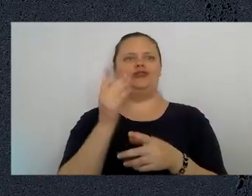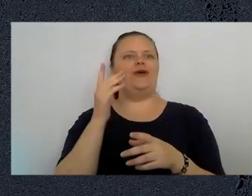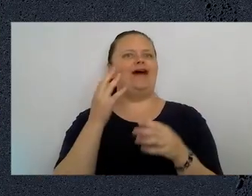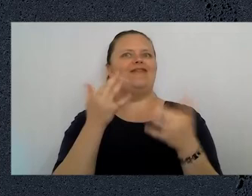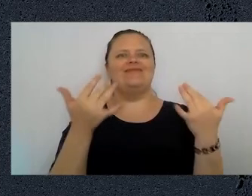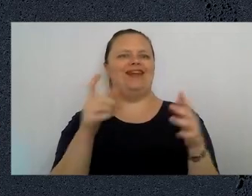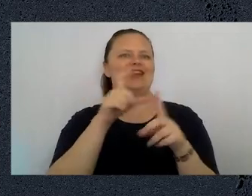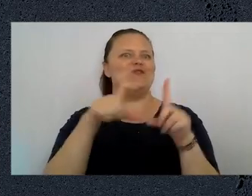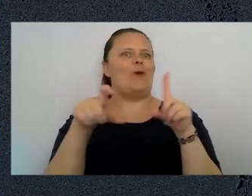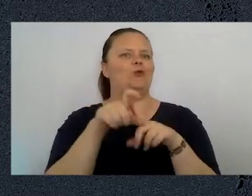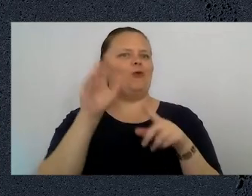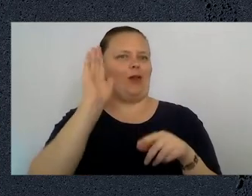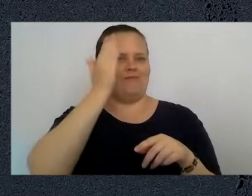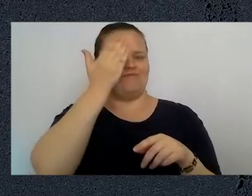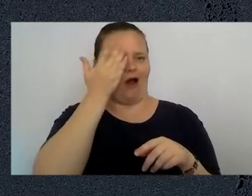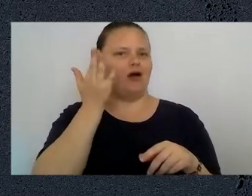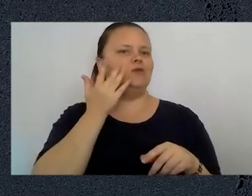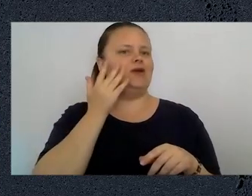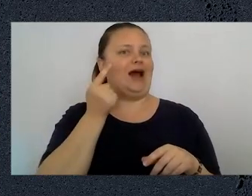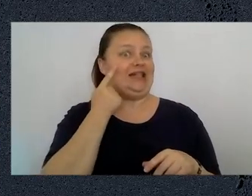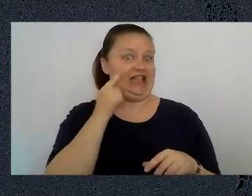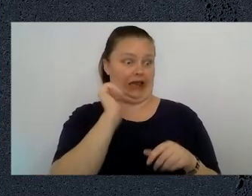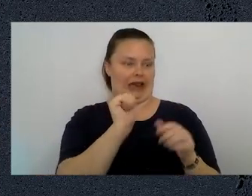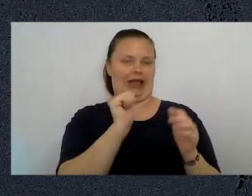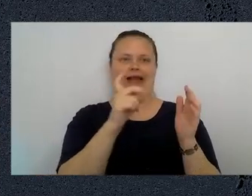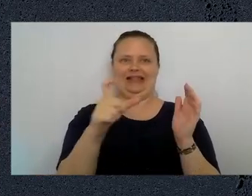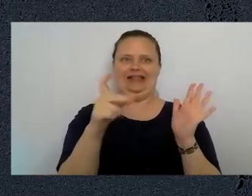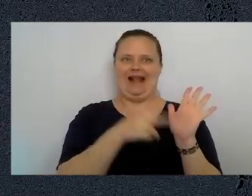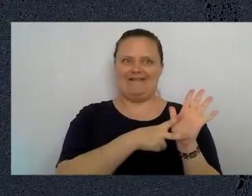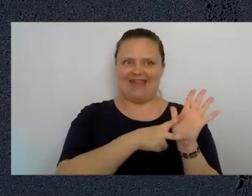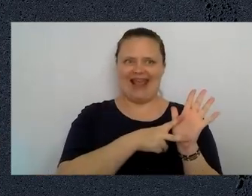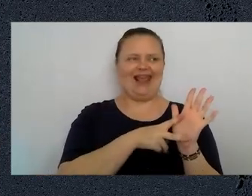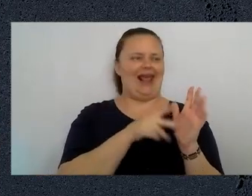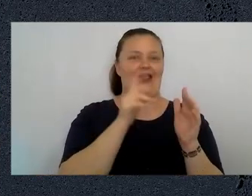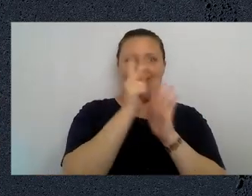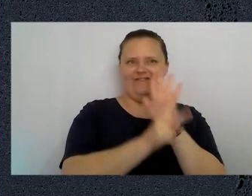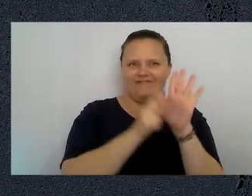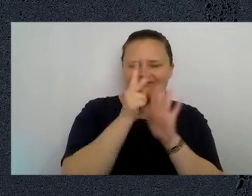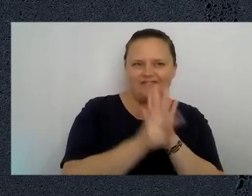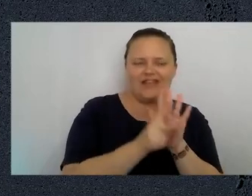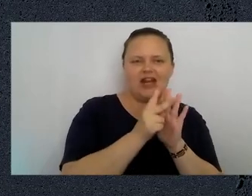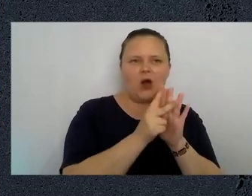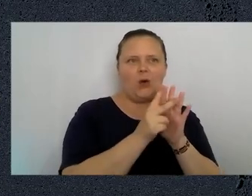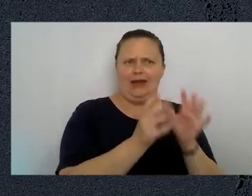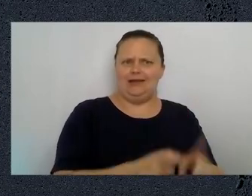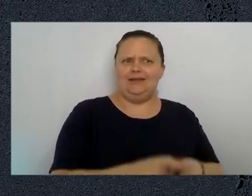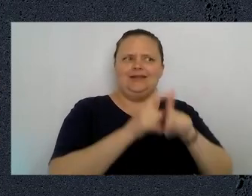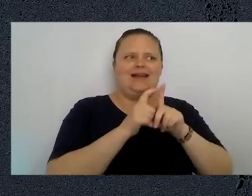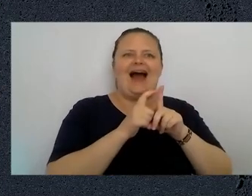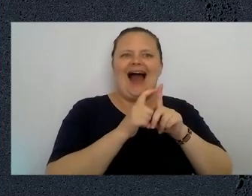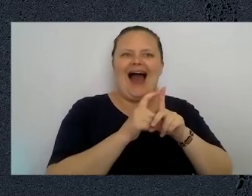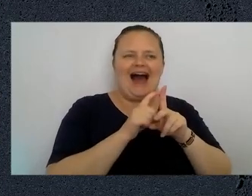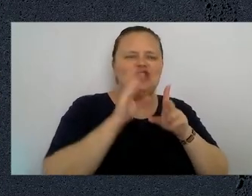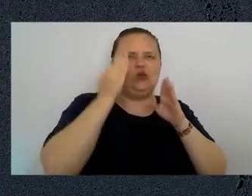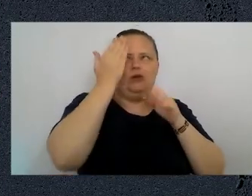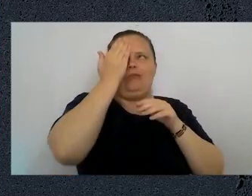in when we look at people's interview, their CVs, and they do a little video. And it's really hard to take away that unconscious bias you have about other cultures that you don't